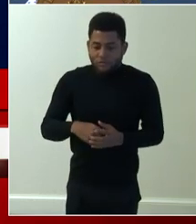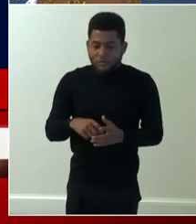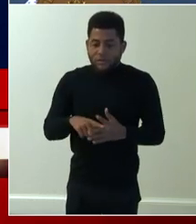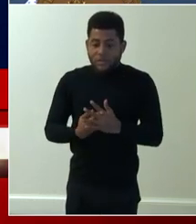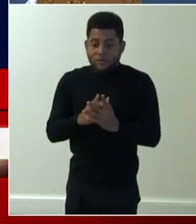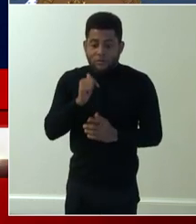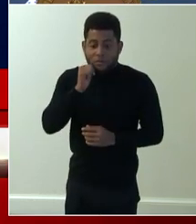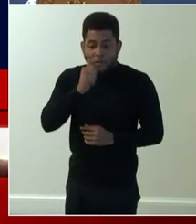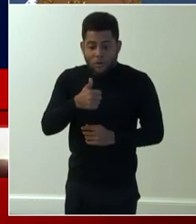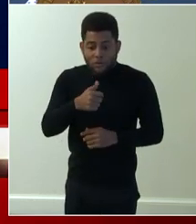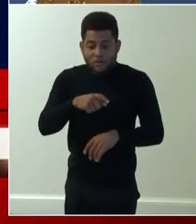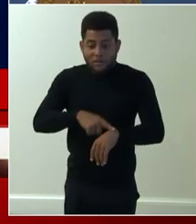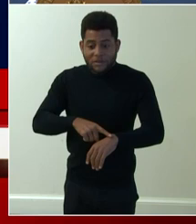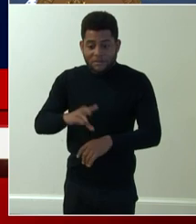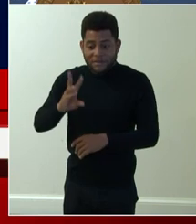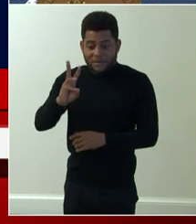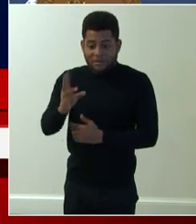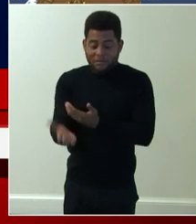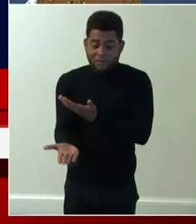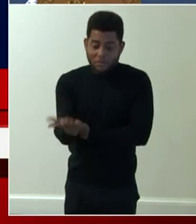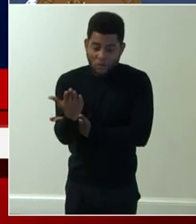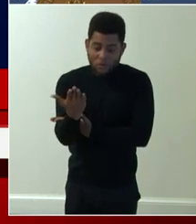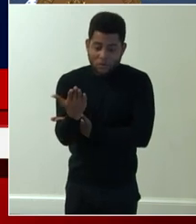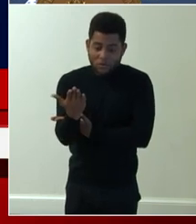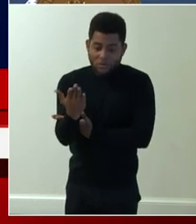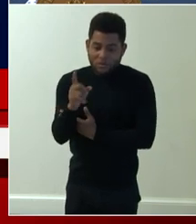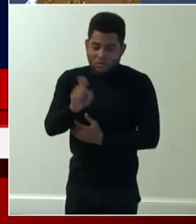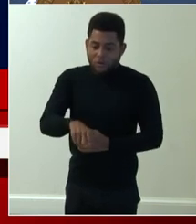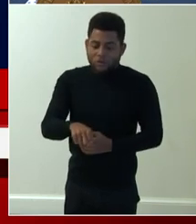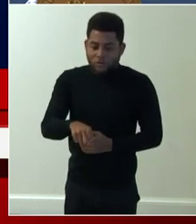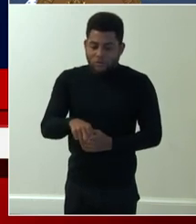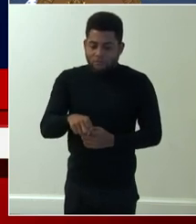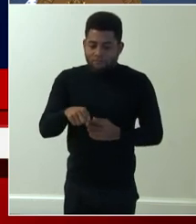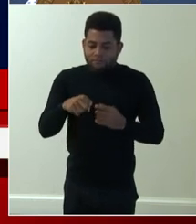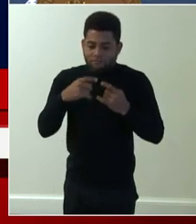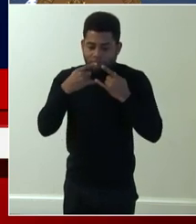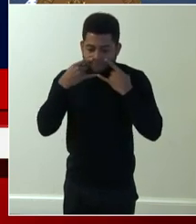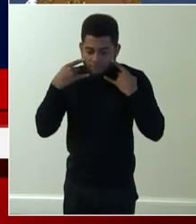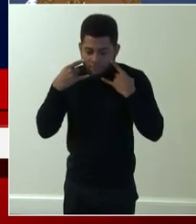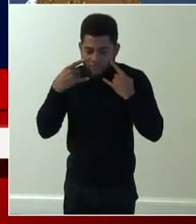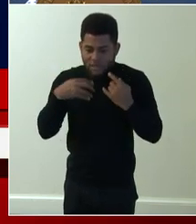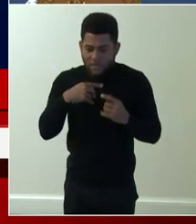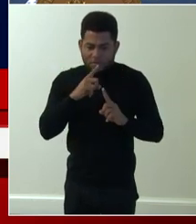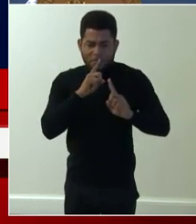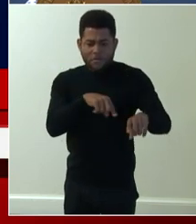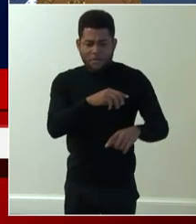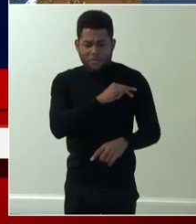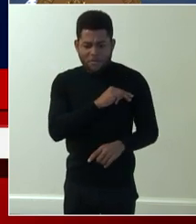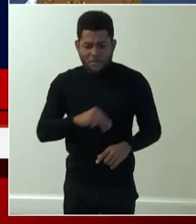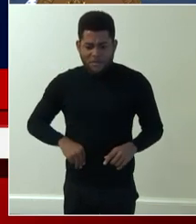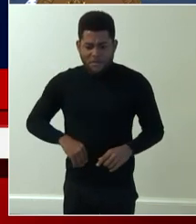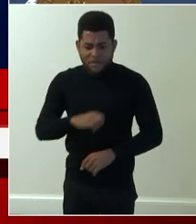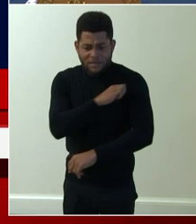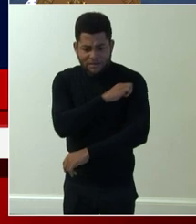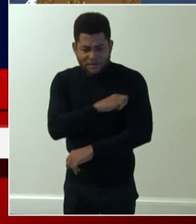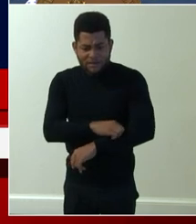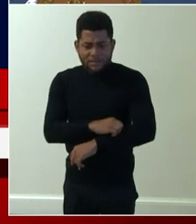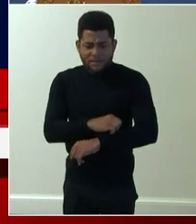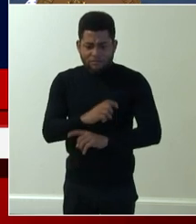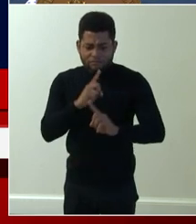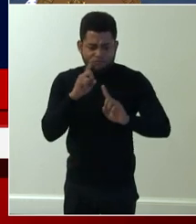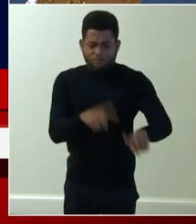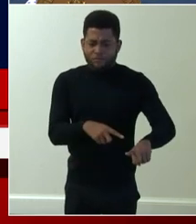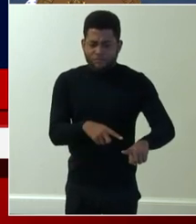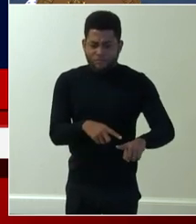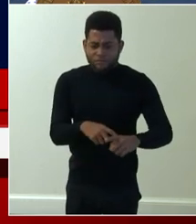at 6 a.m. And I will issue a mayor's order that leaves that mask mandate in place through the